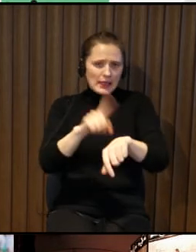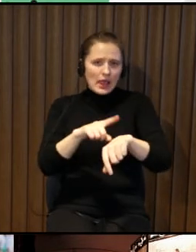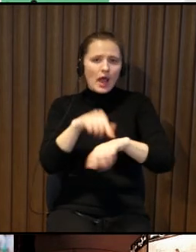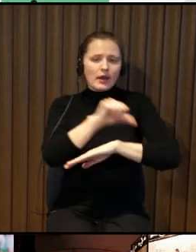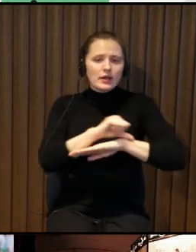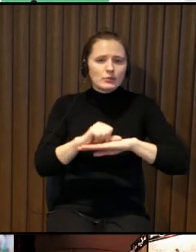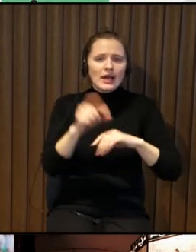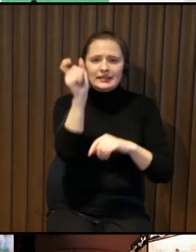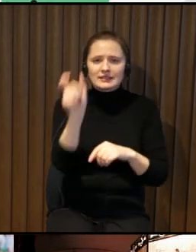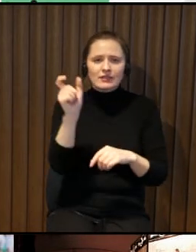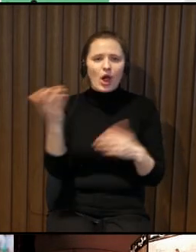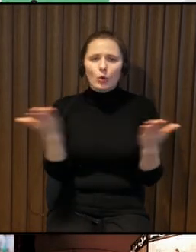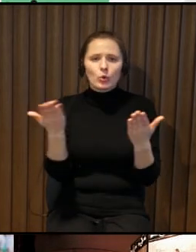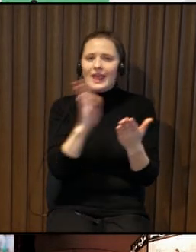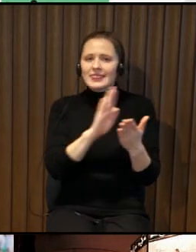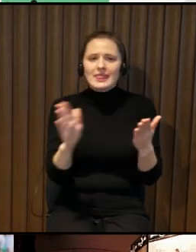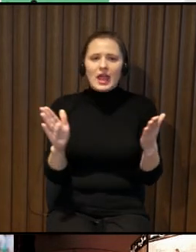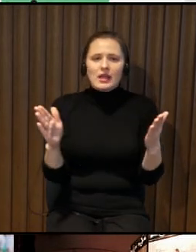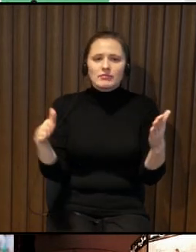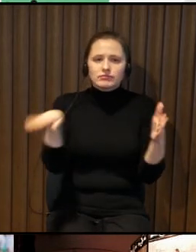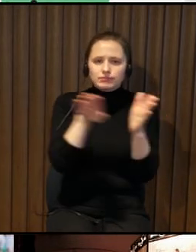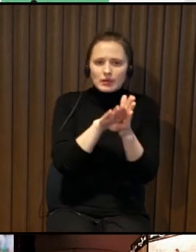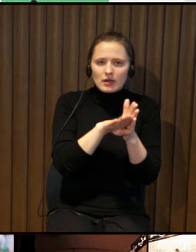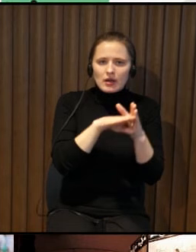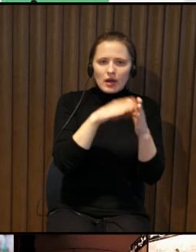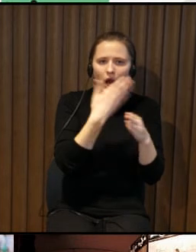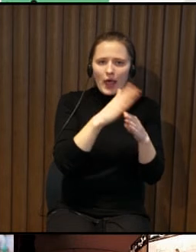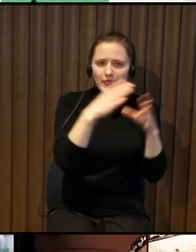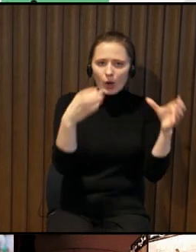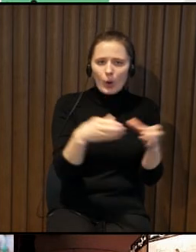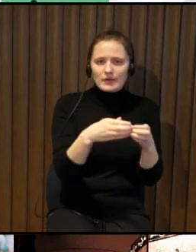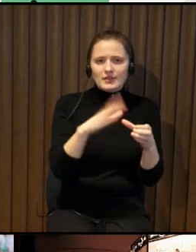multiple categories falling through the cracks and stranded at the edges.